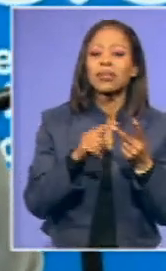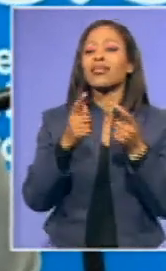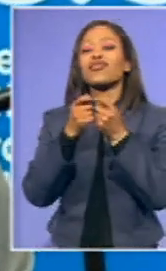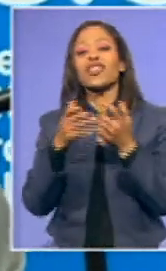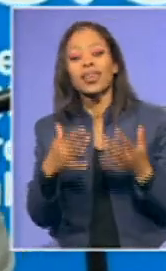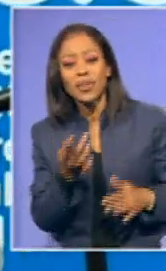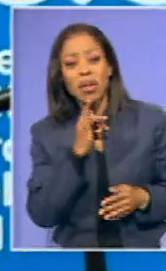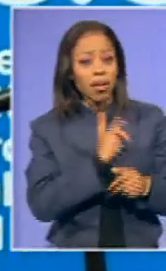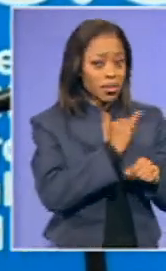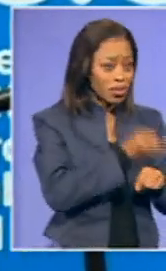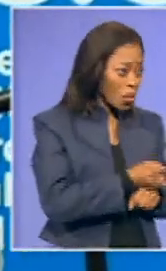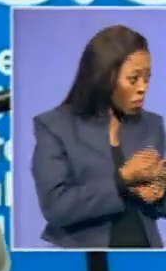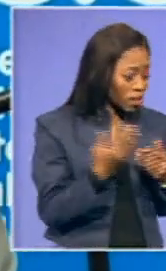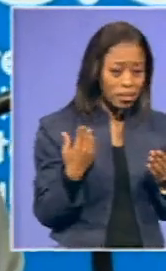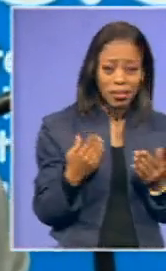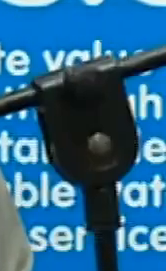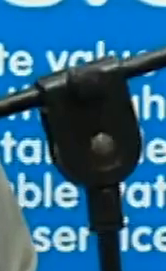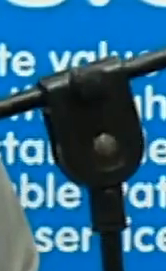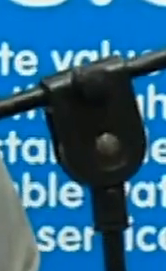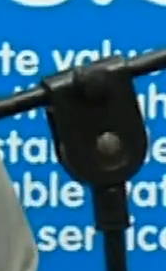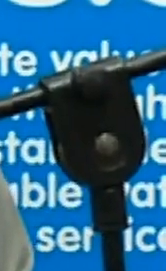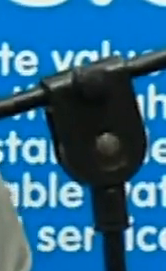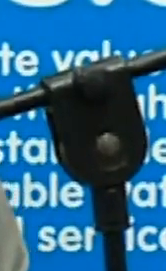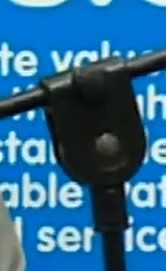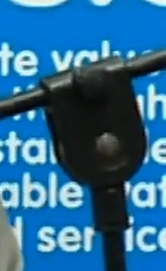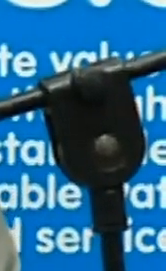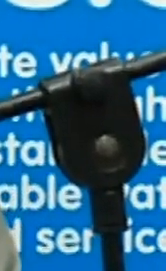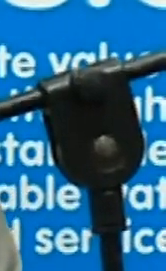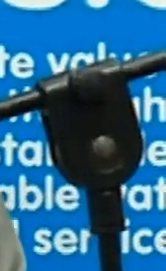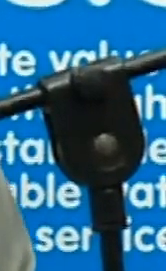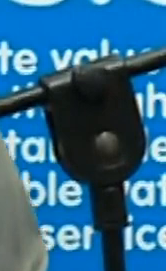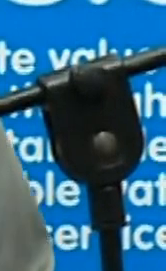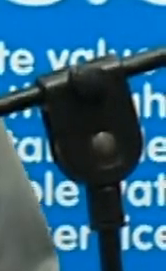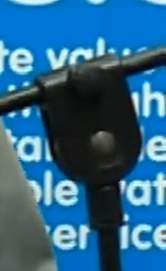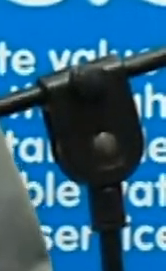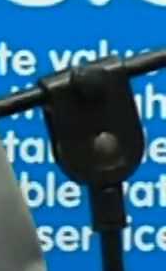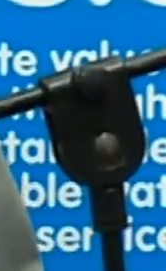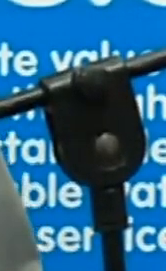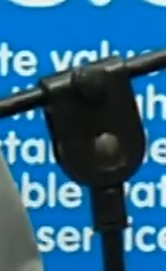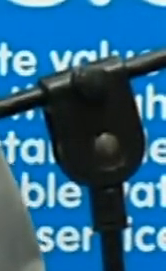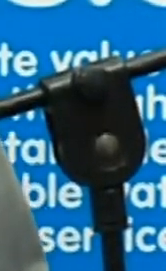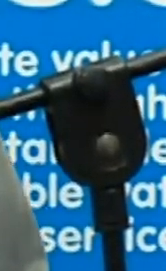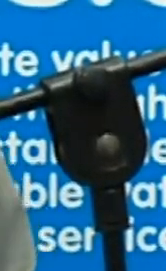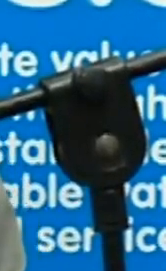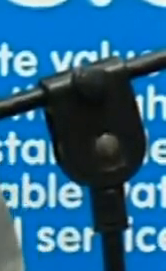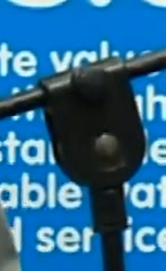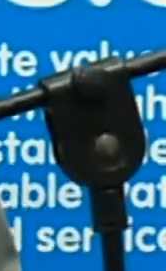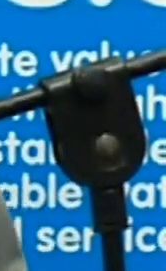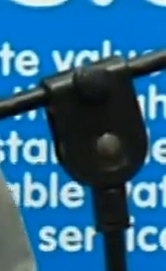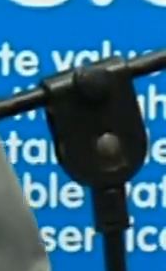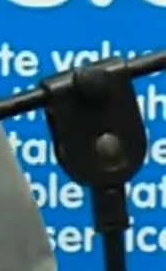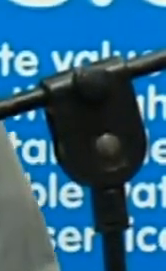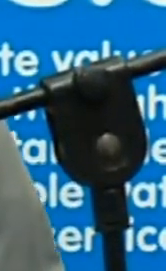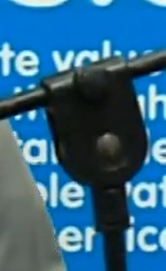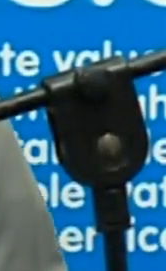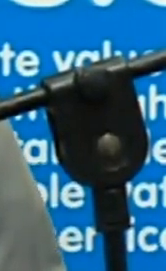our insurance has taken us this far, please come and assist, because we don't want to disrupt any further projects. So that's where it's coming from. And